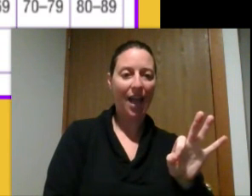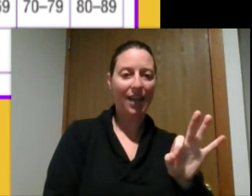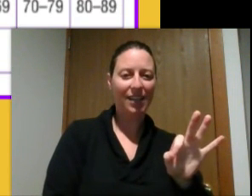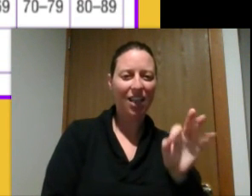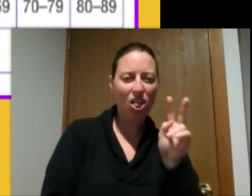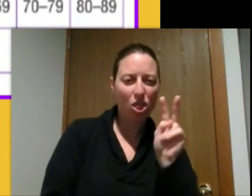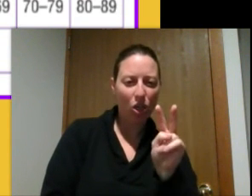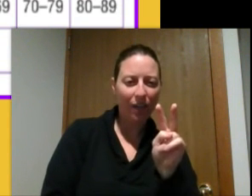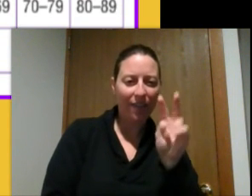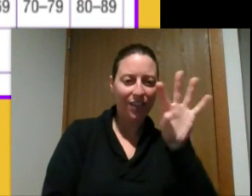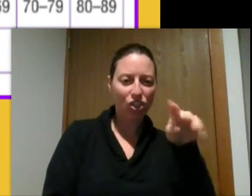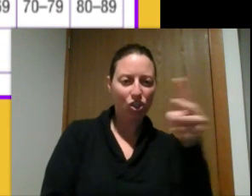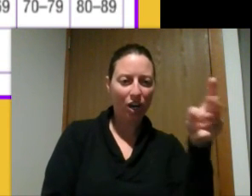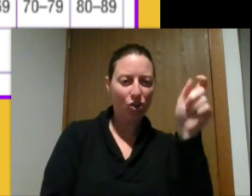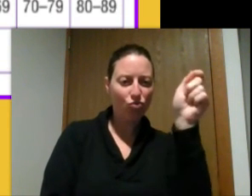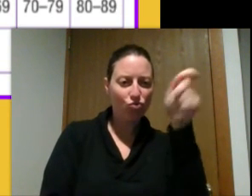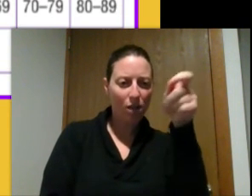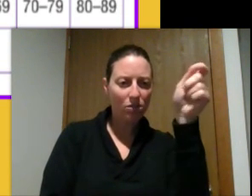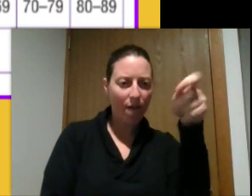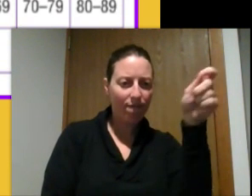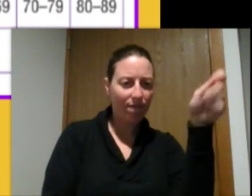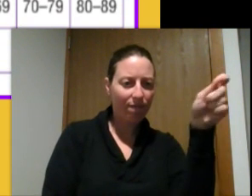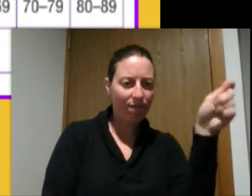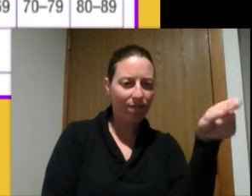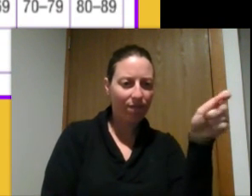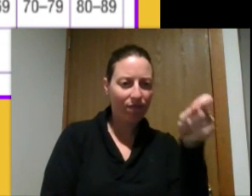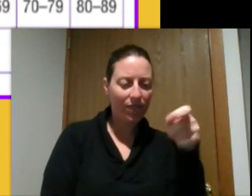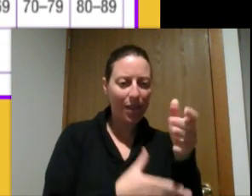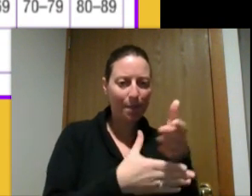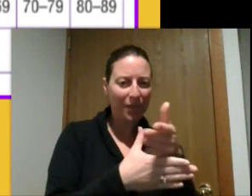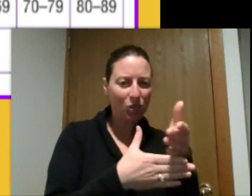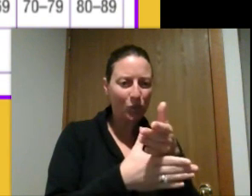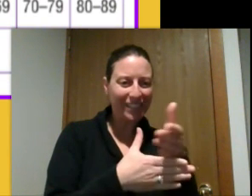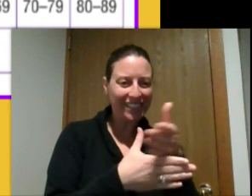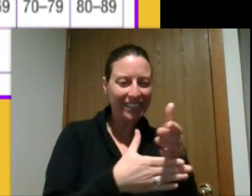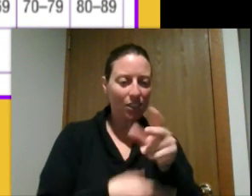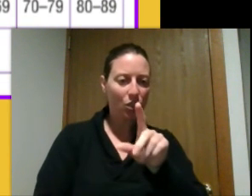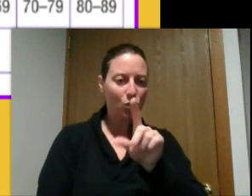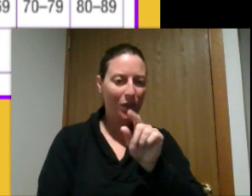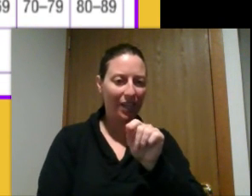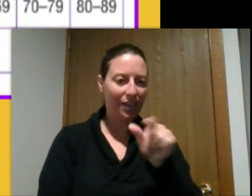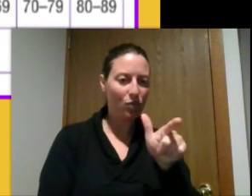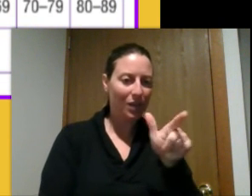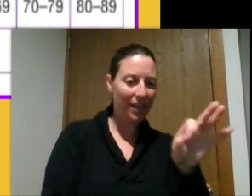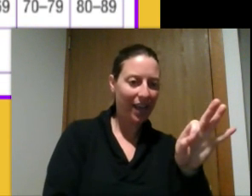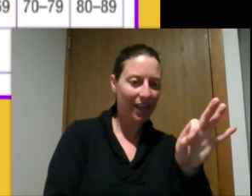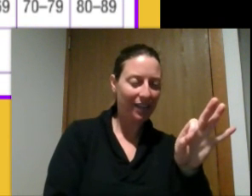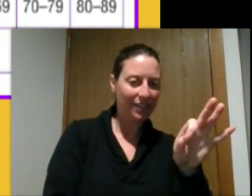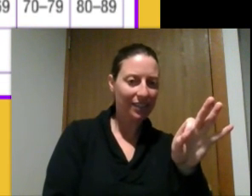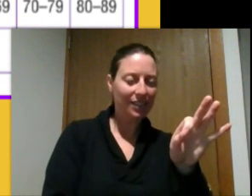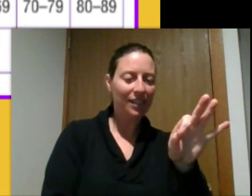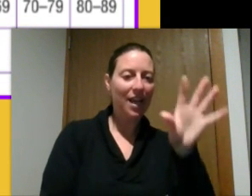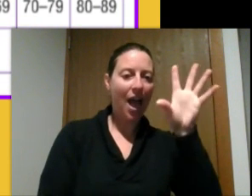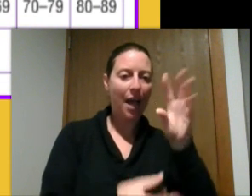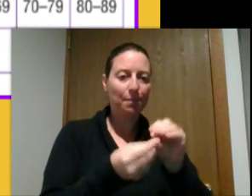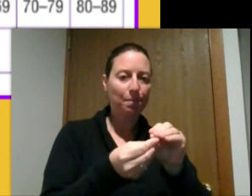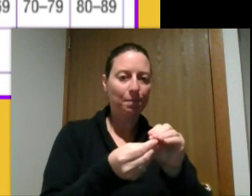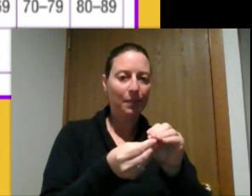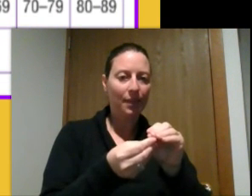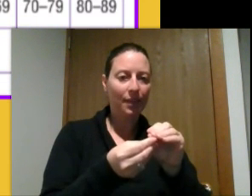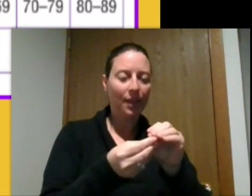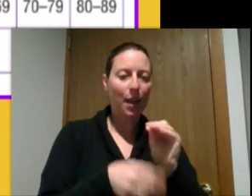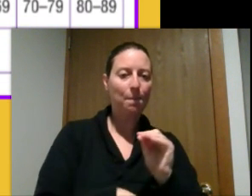and cross off all of the people that are within that range, then add them up and put it underneath the